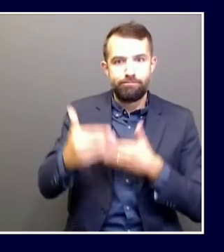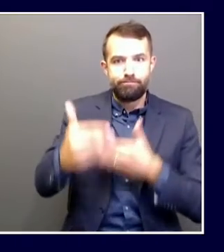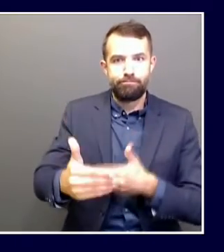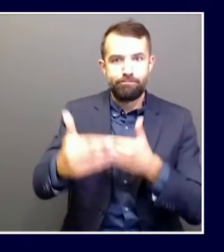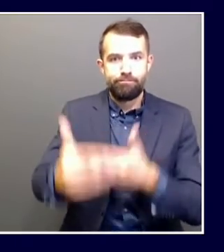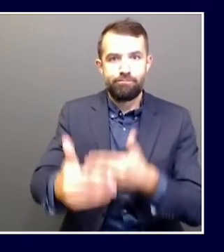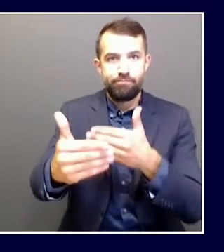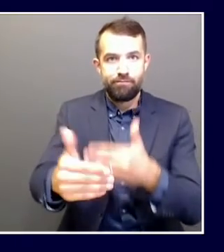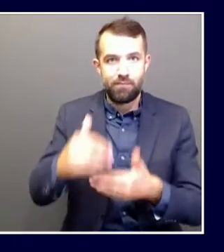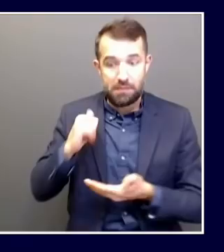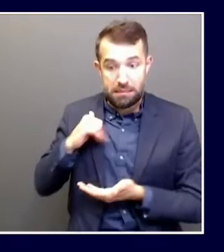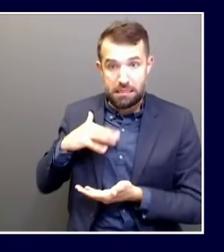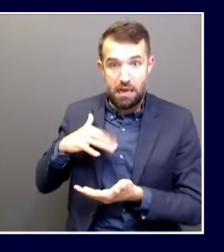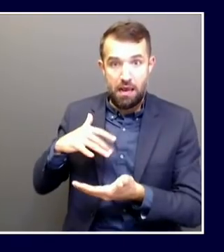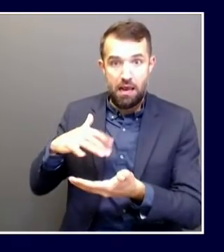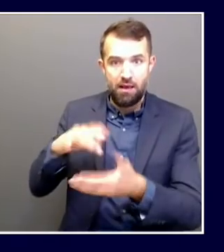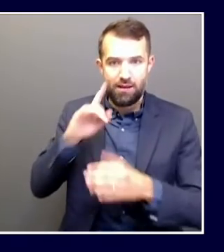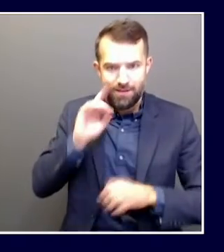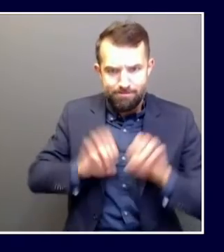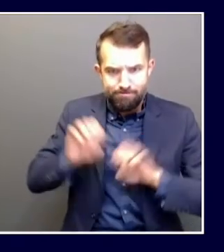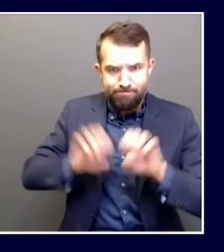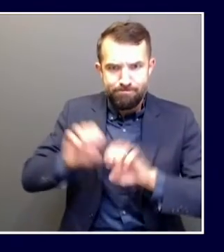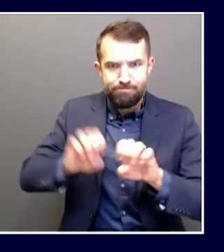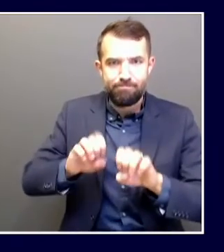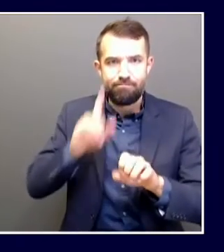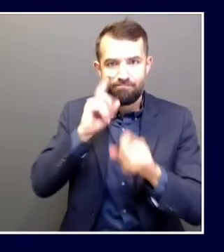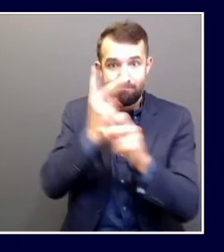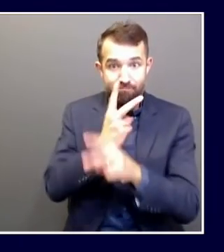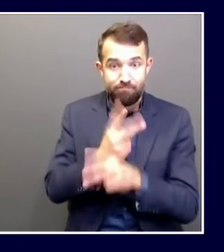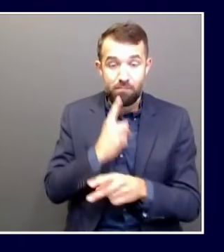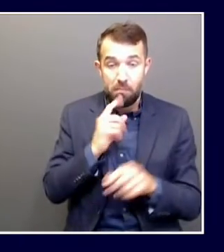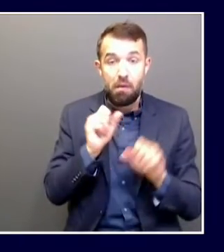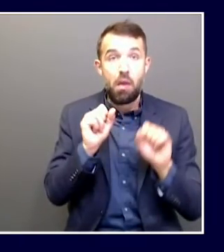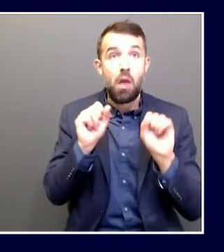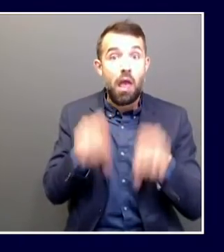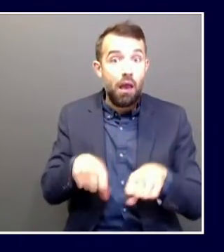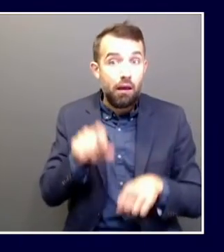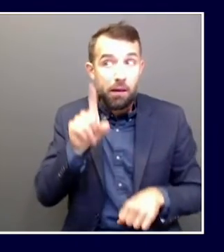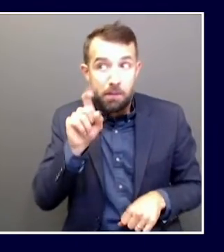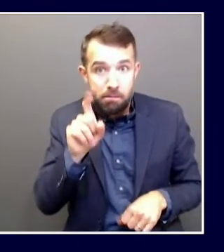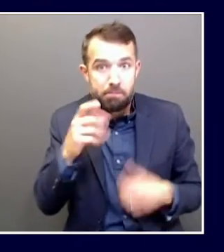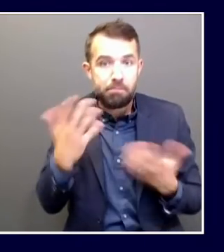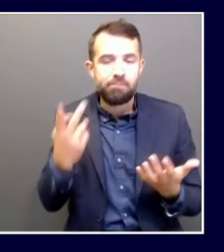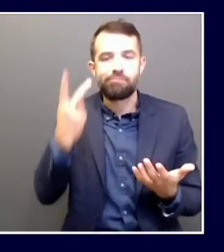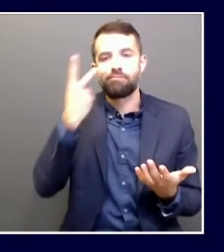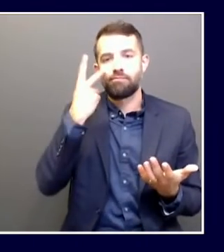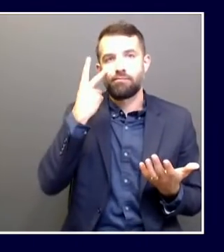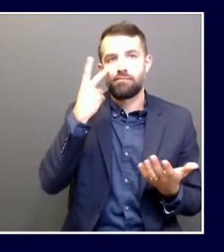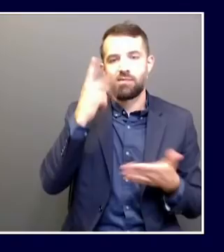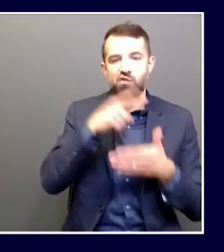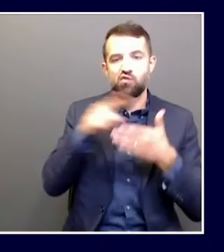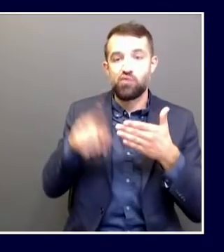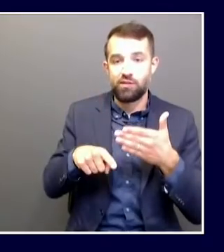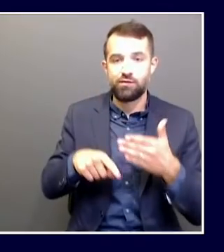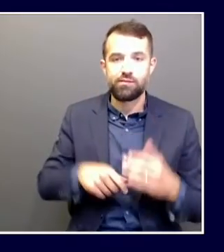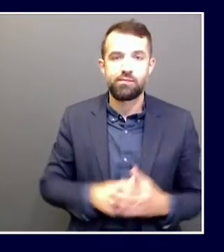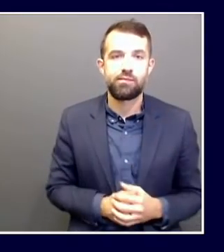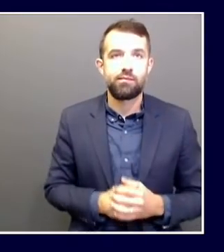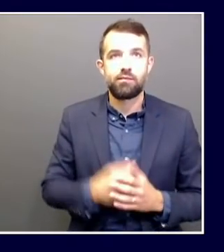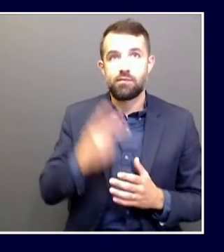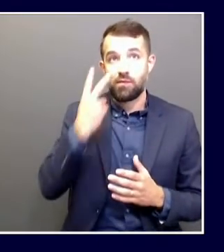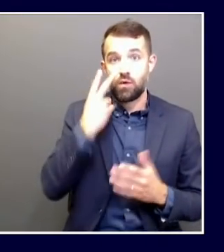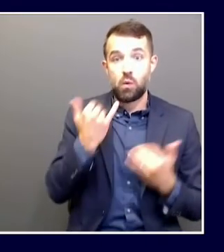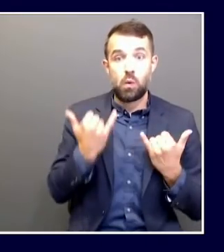US CDC does not recommend that folks who got the Moderna shot go get a Pfizer booster. But from what